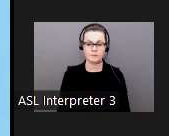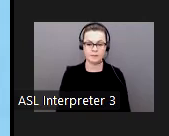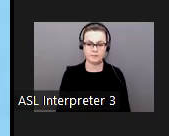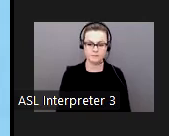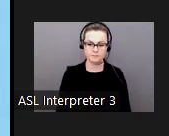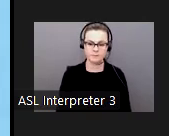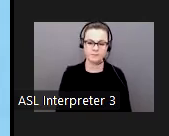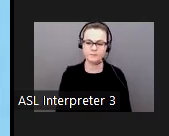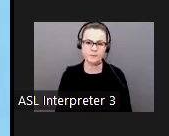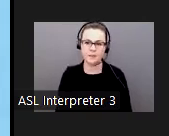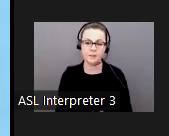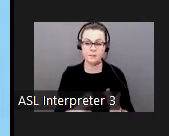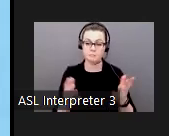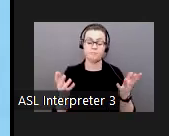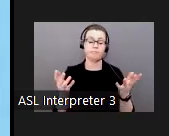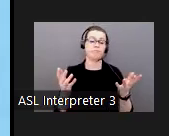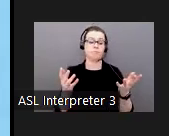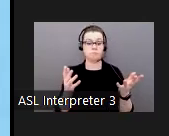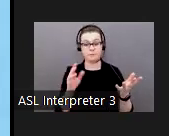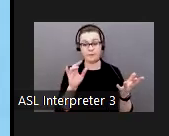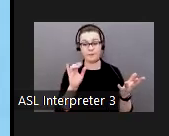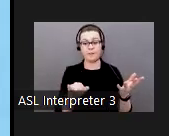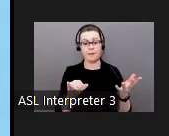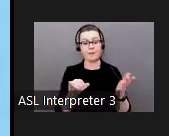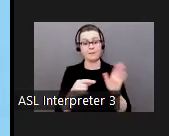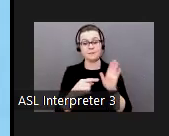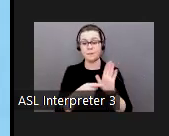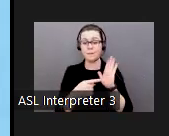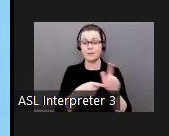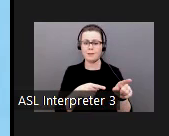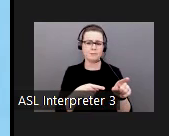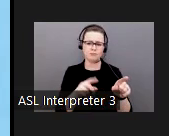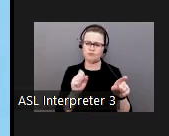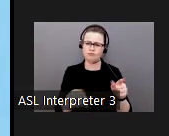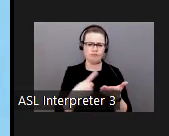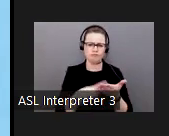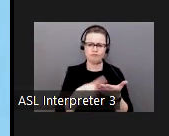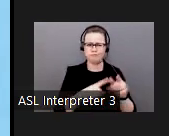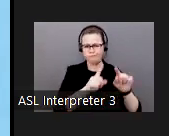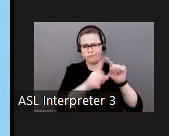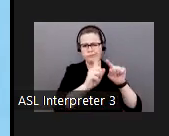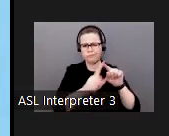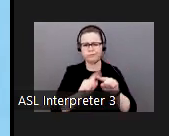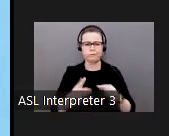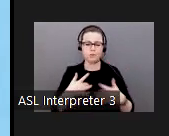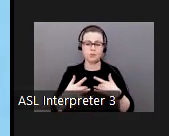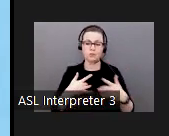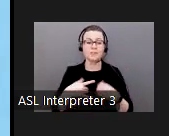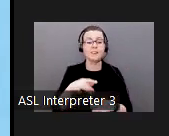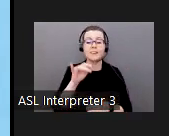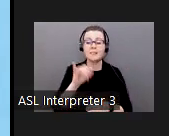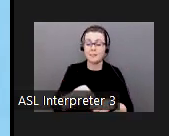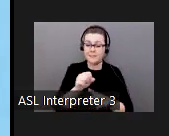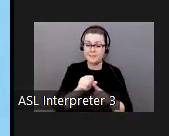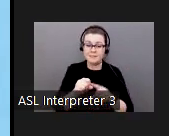Oh, so there's lots of things that we can talk about in that scenario. And the scenarios were designed exactly for that purpose, to